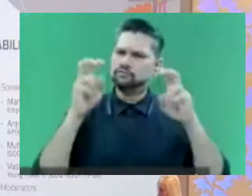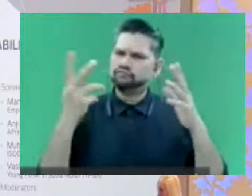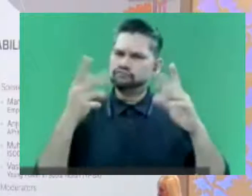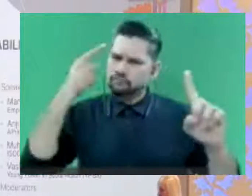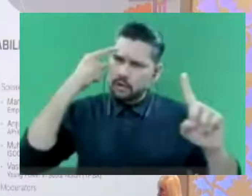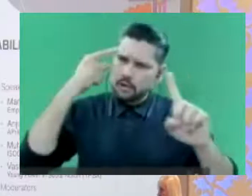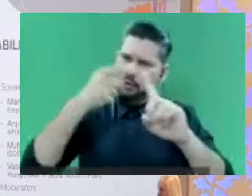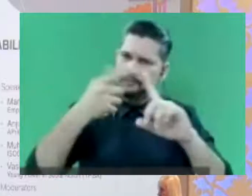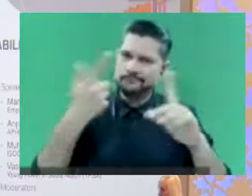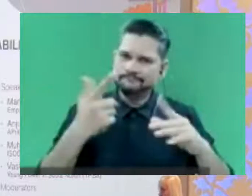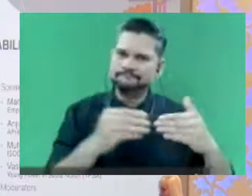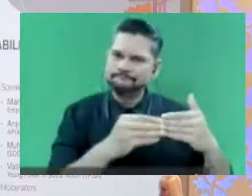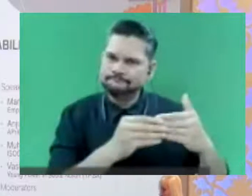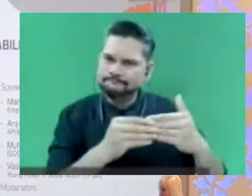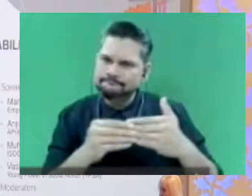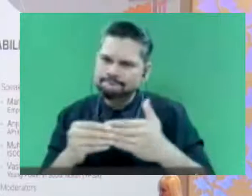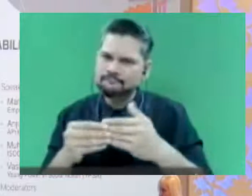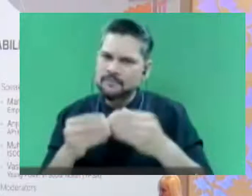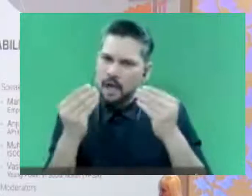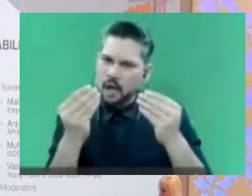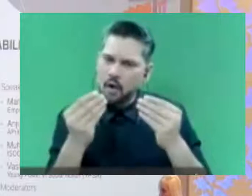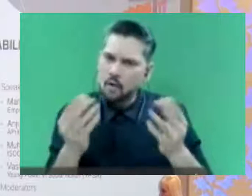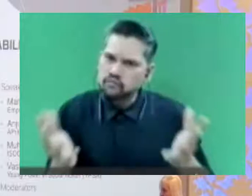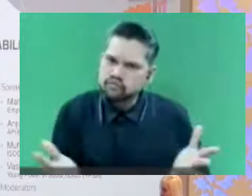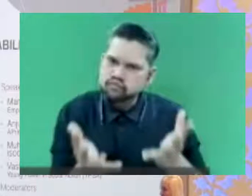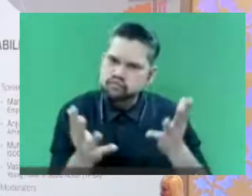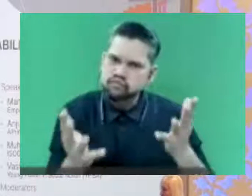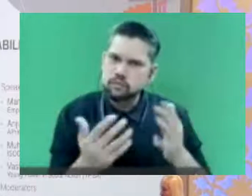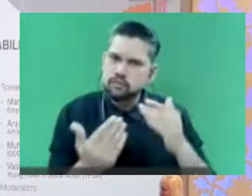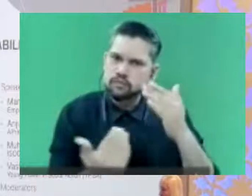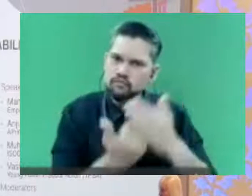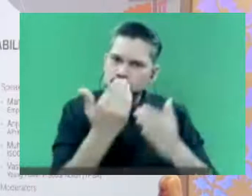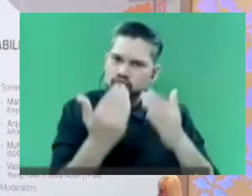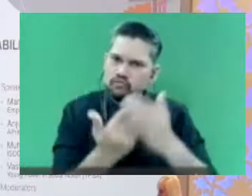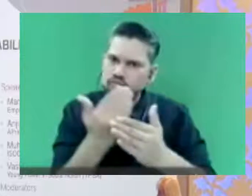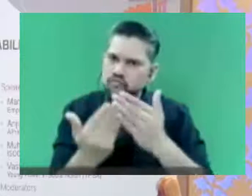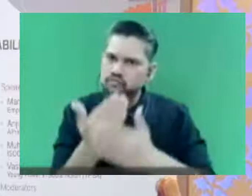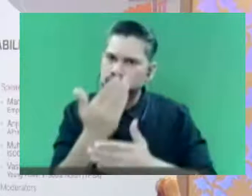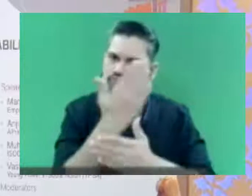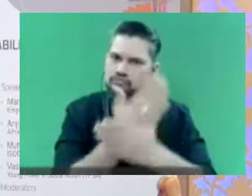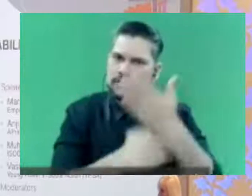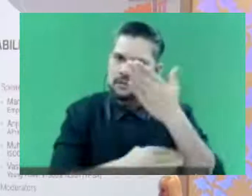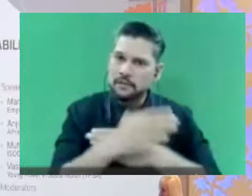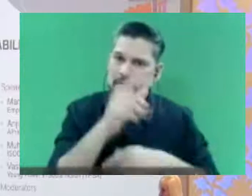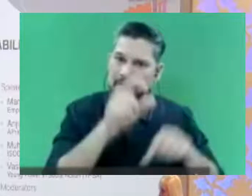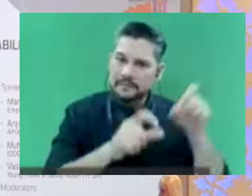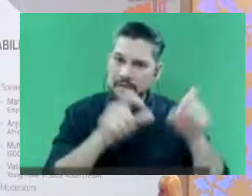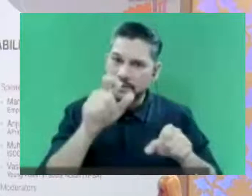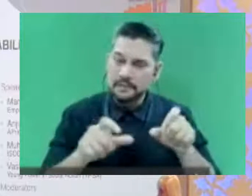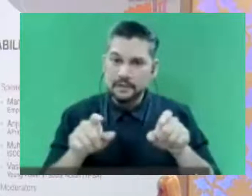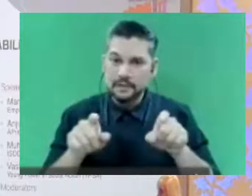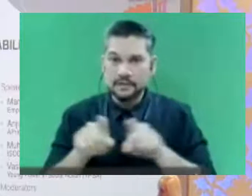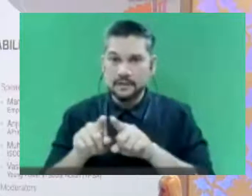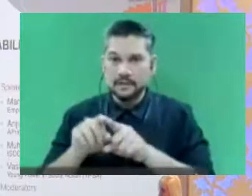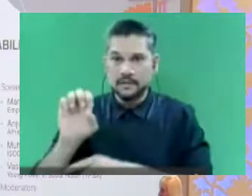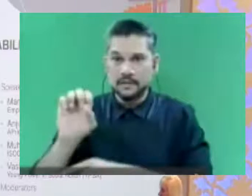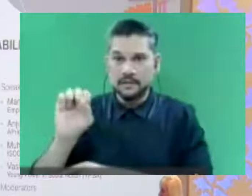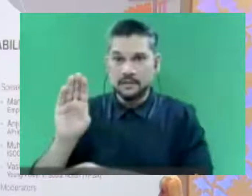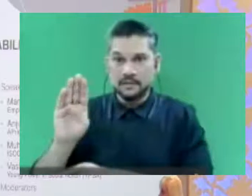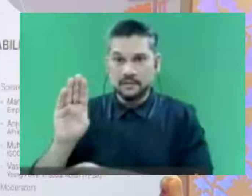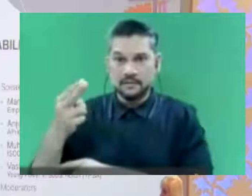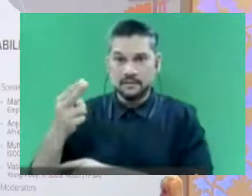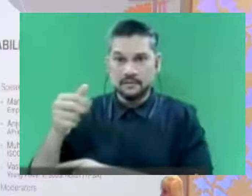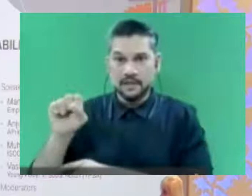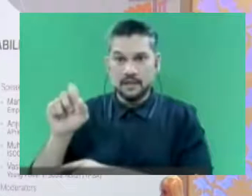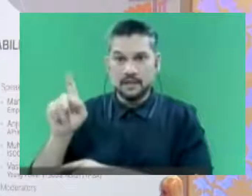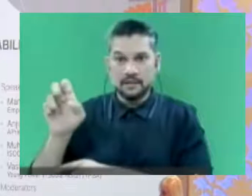new persons with disability who we can mentor, and as Vashkar quite rightly said, start